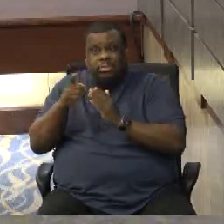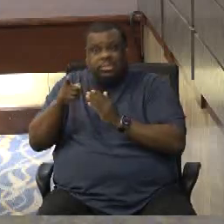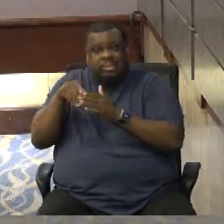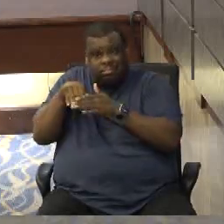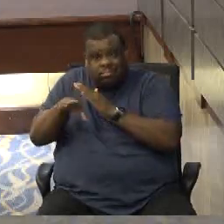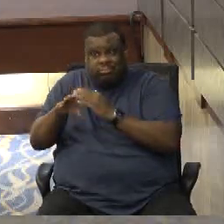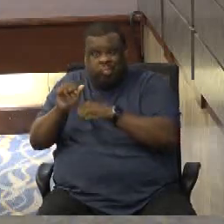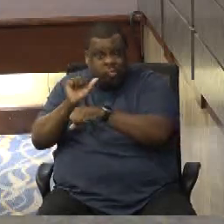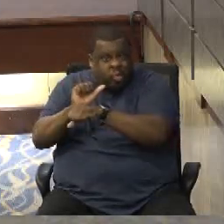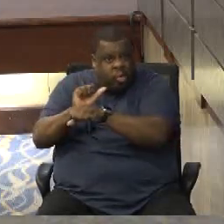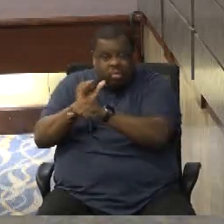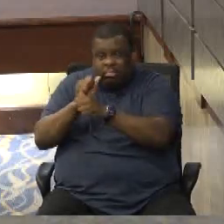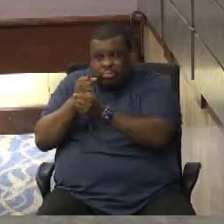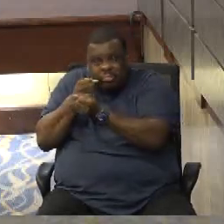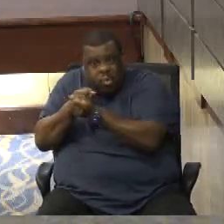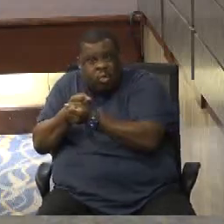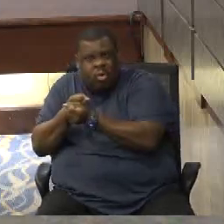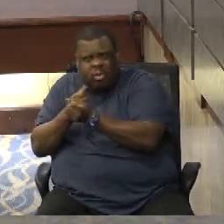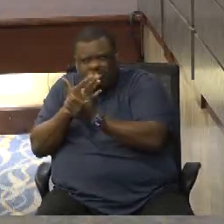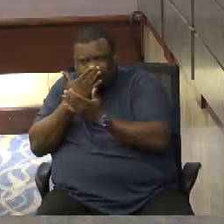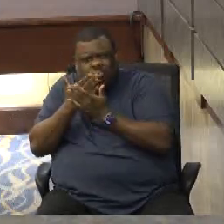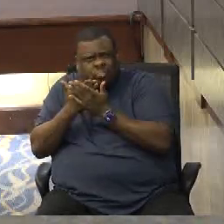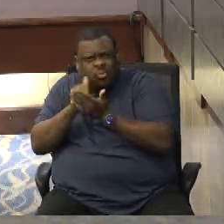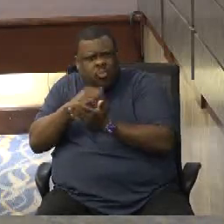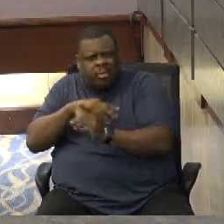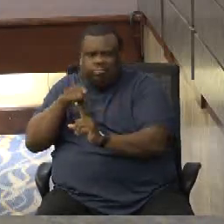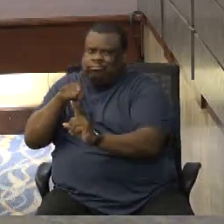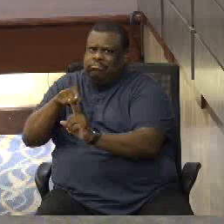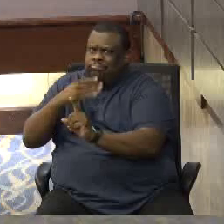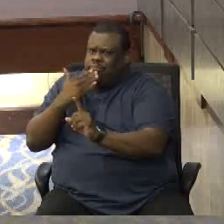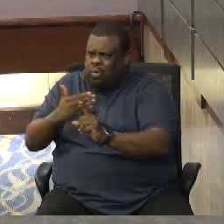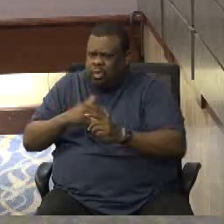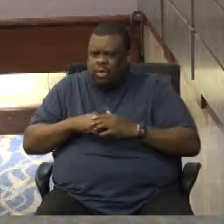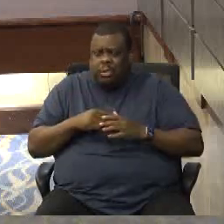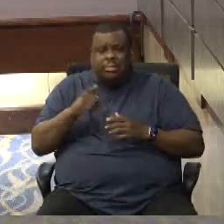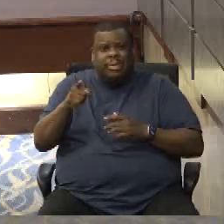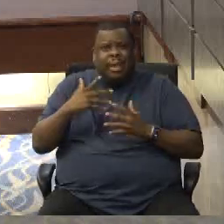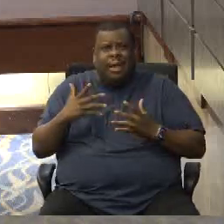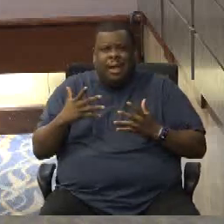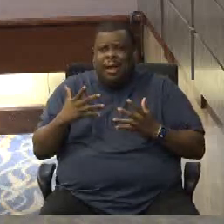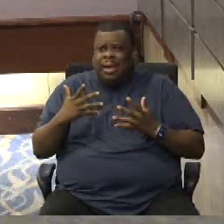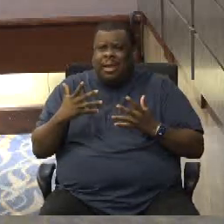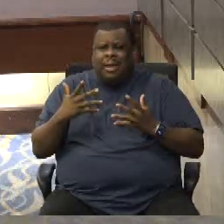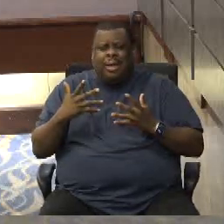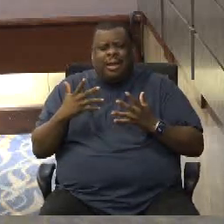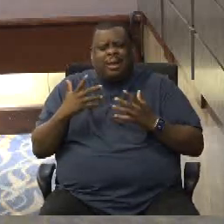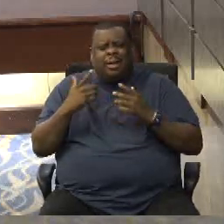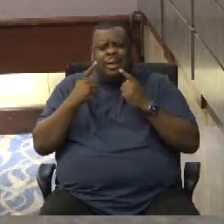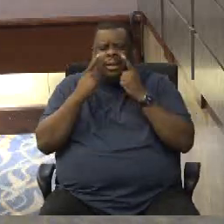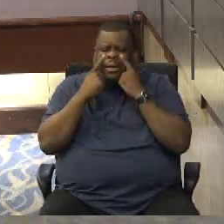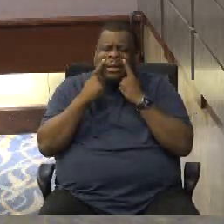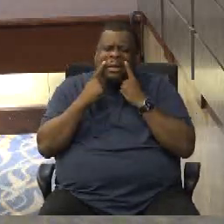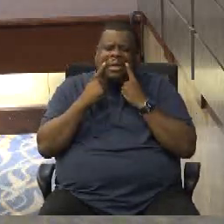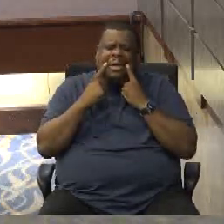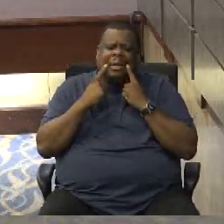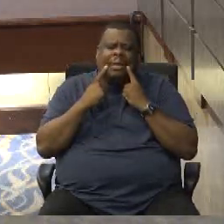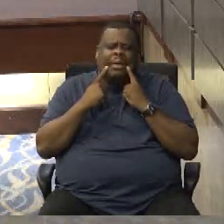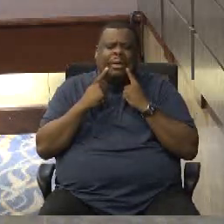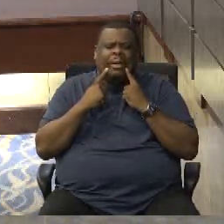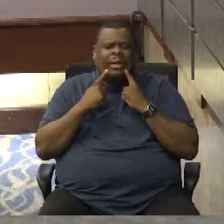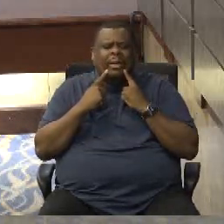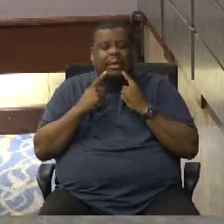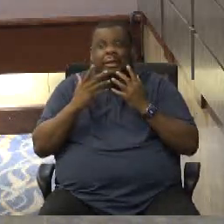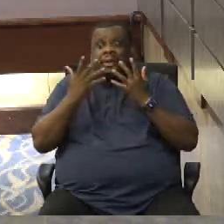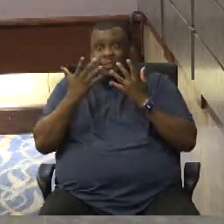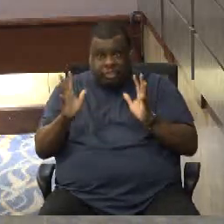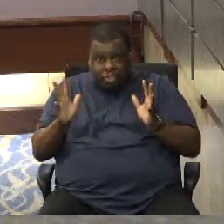job. And she was like, she had no words, she was in tears. And I approached her afterwards, I said, my apologies for